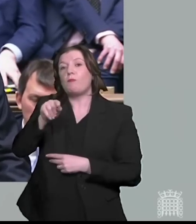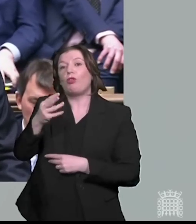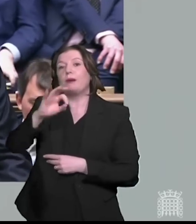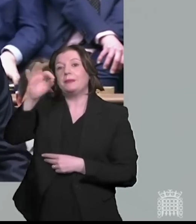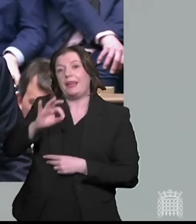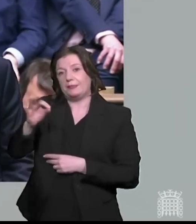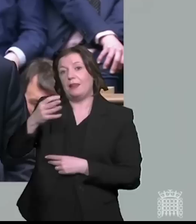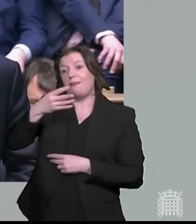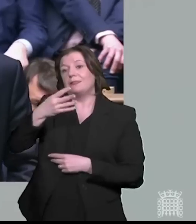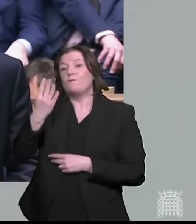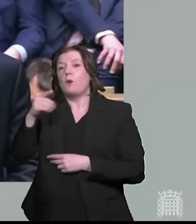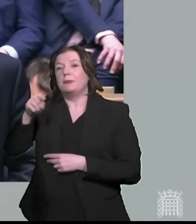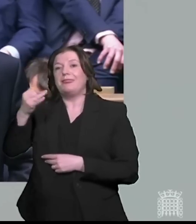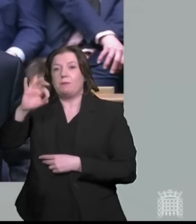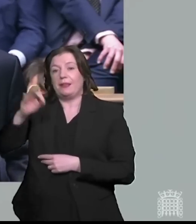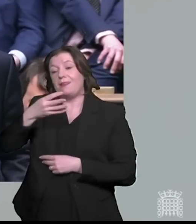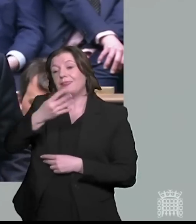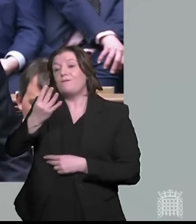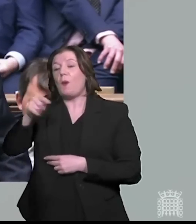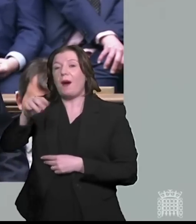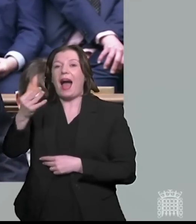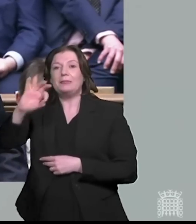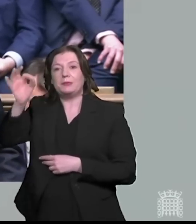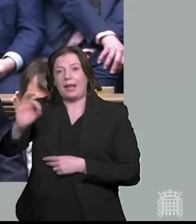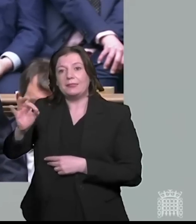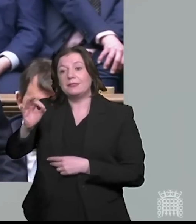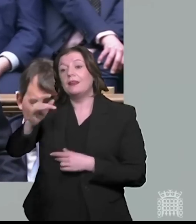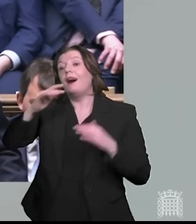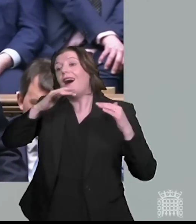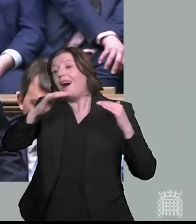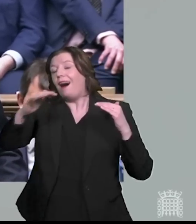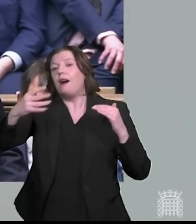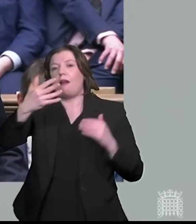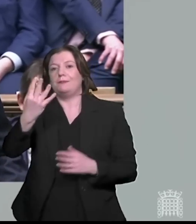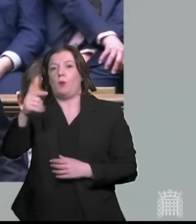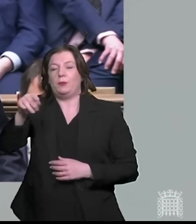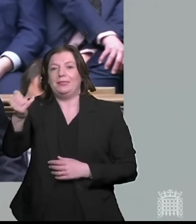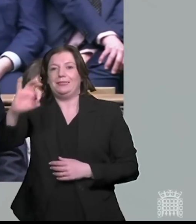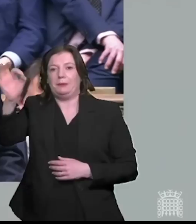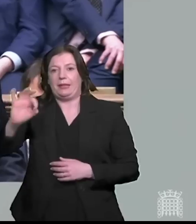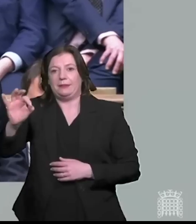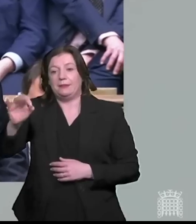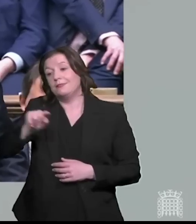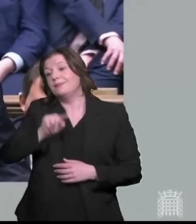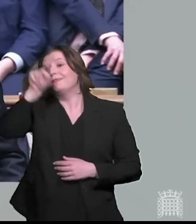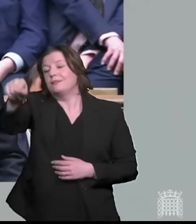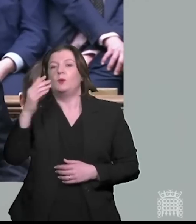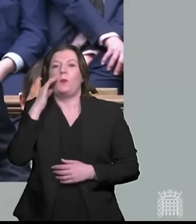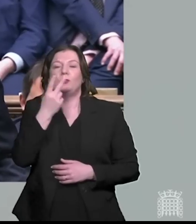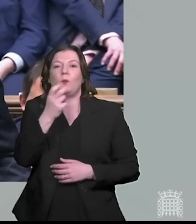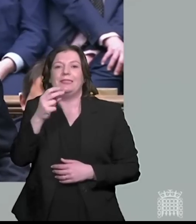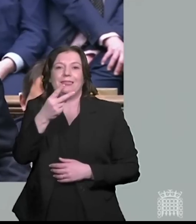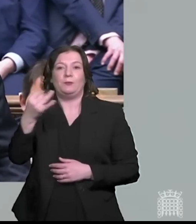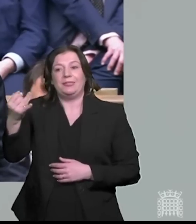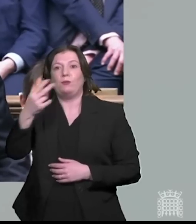97.3%, 94.6%, 94.8%, before falling to 94.6% in